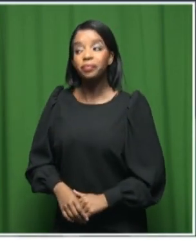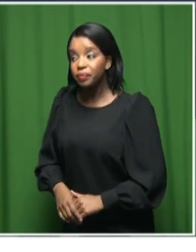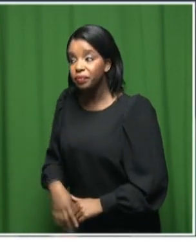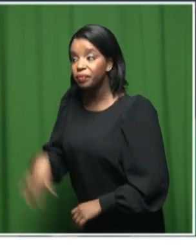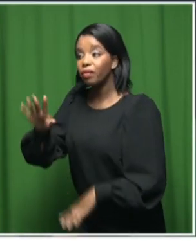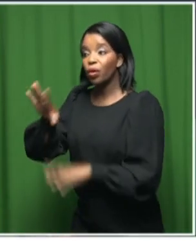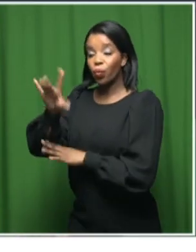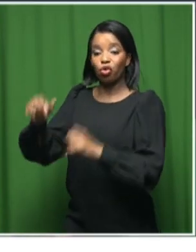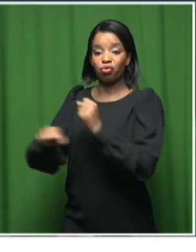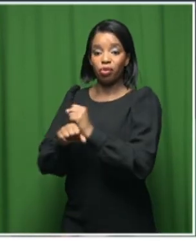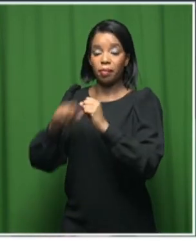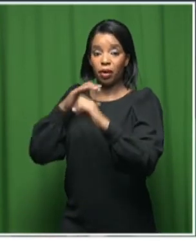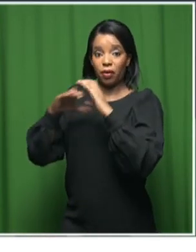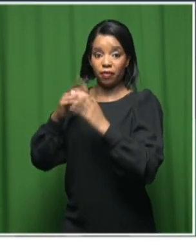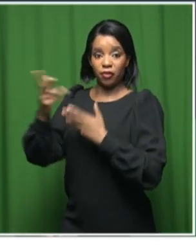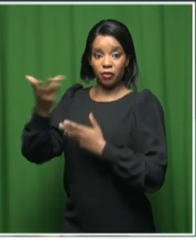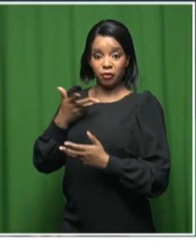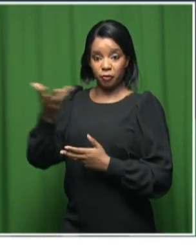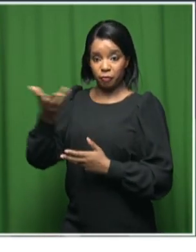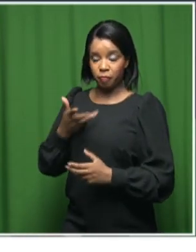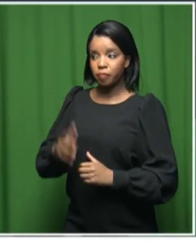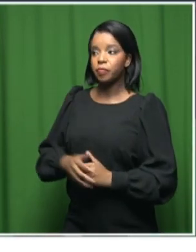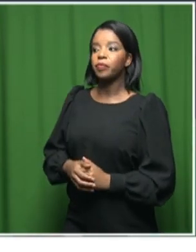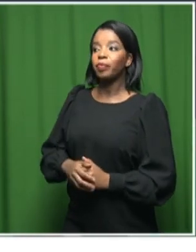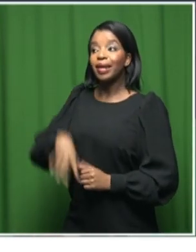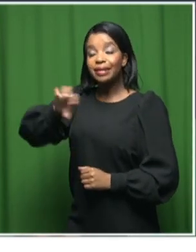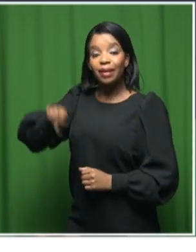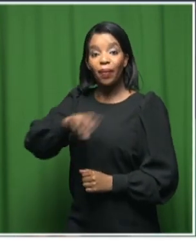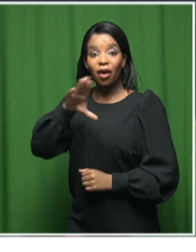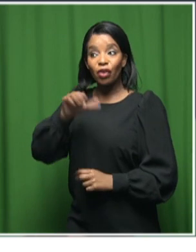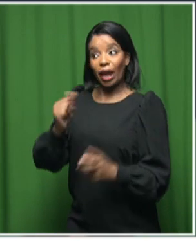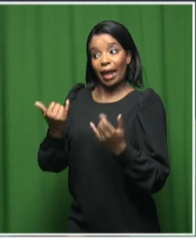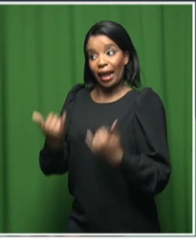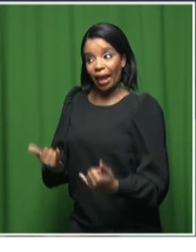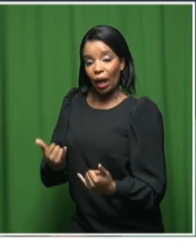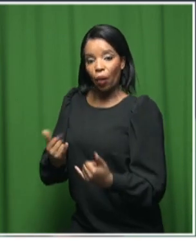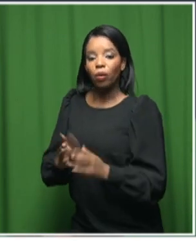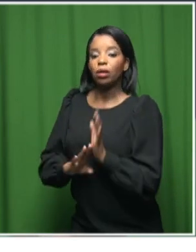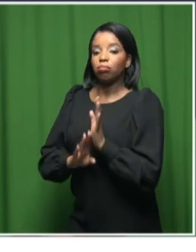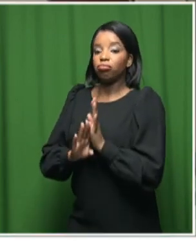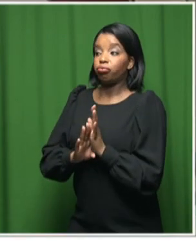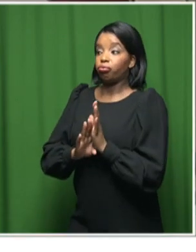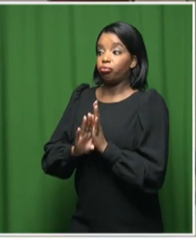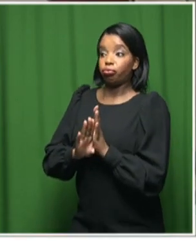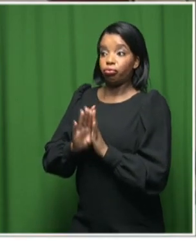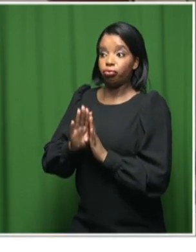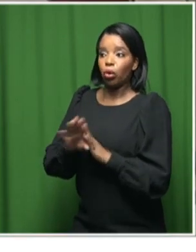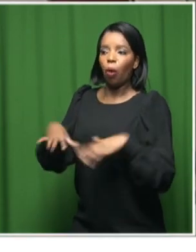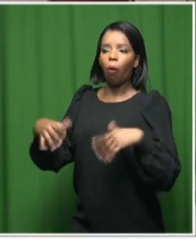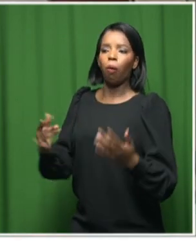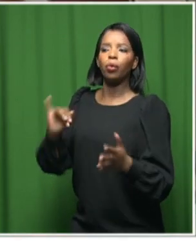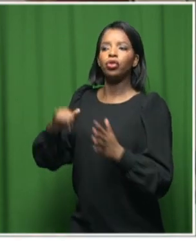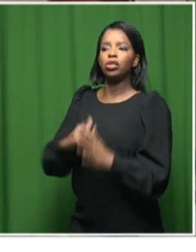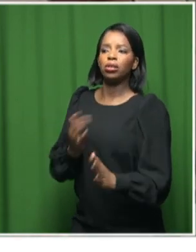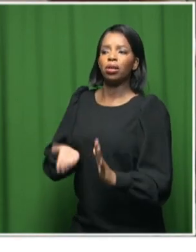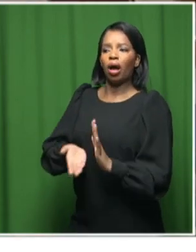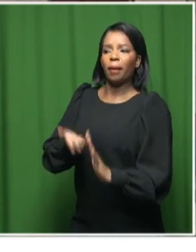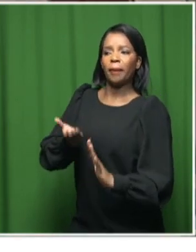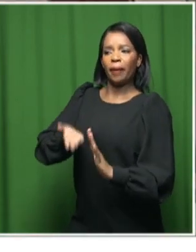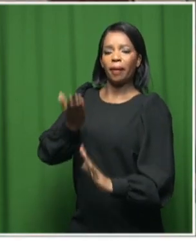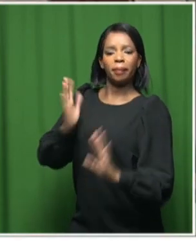South Africa's economy right now on a recovery mode, or are we just winging it? And also, at what point does